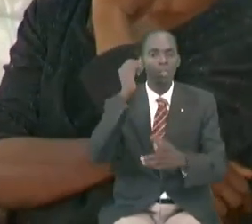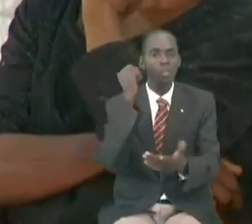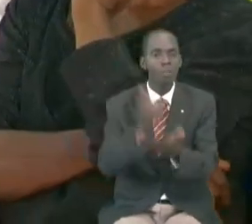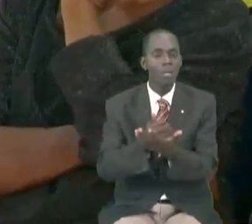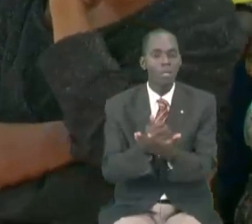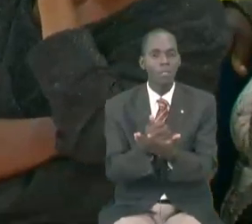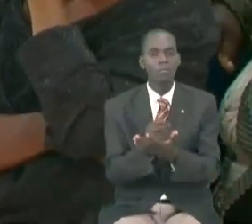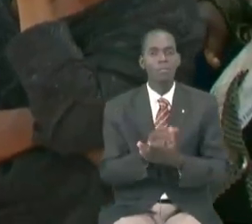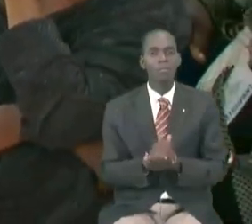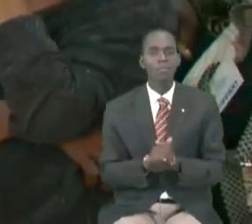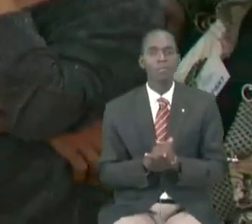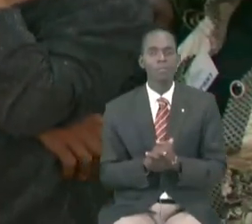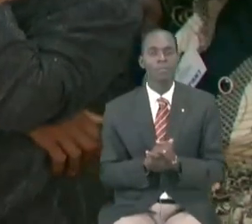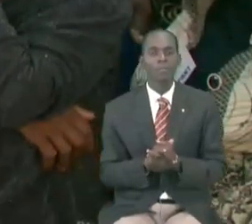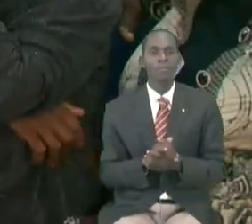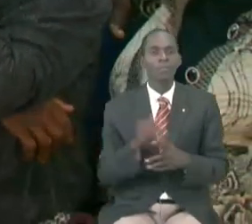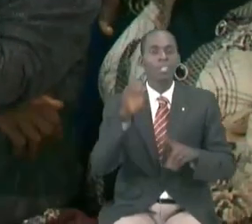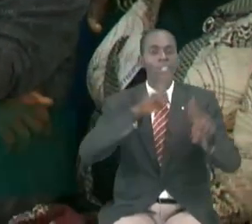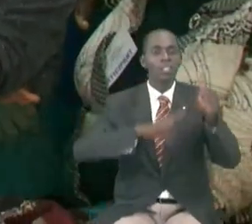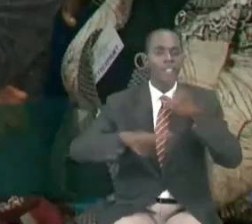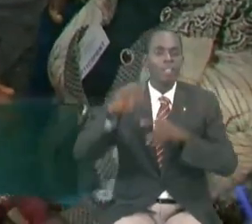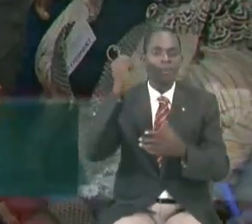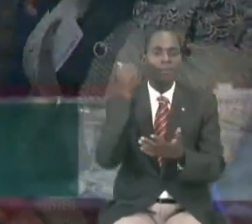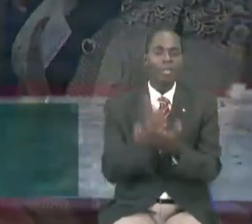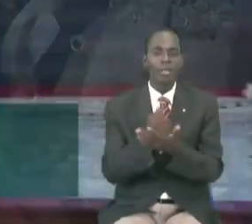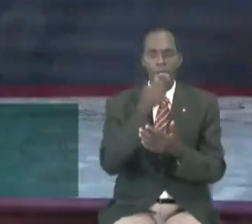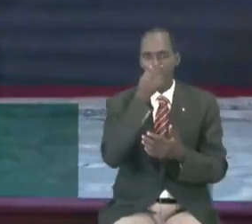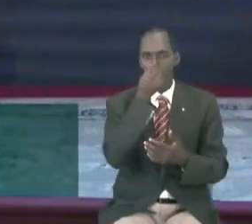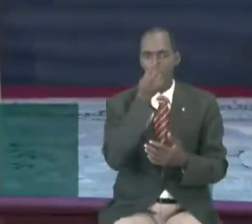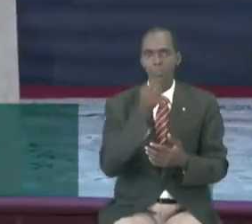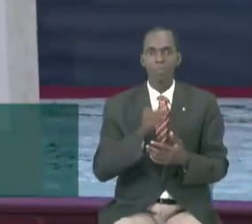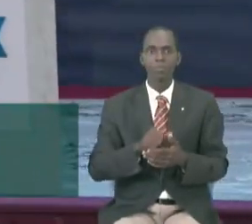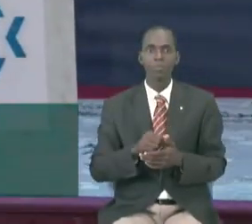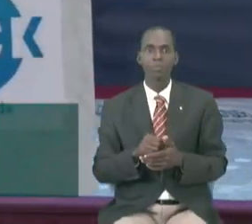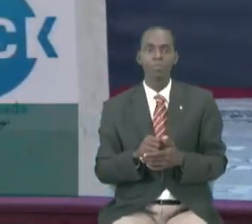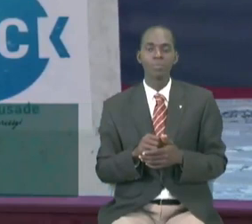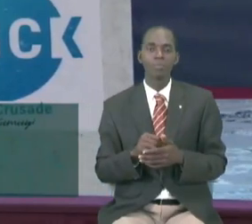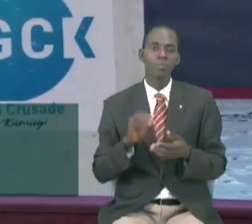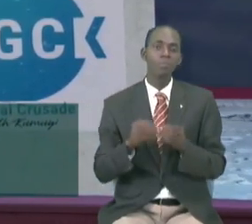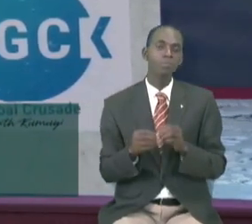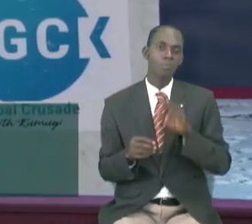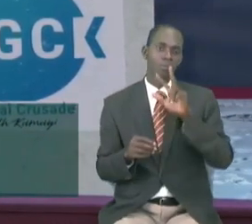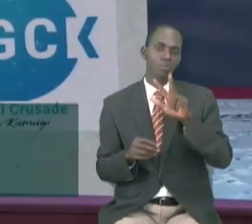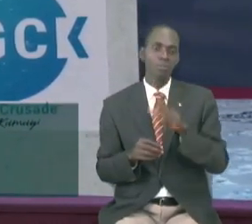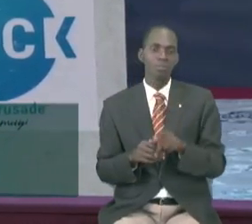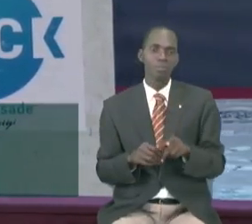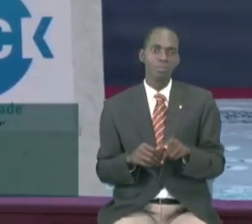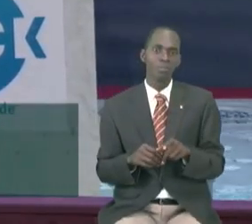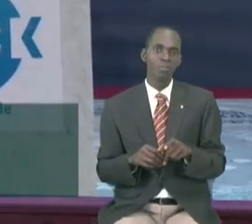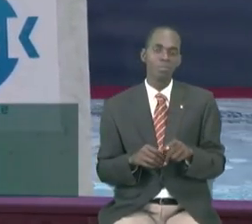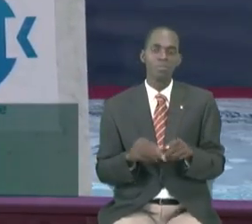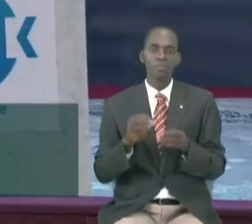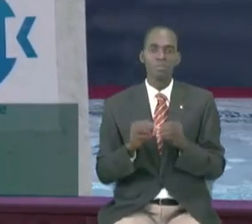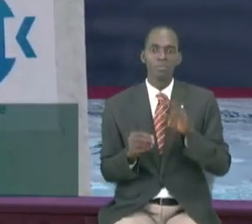Number three is praising with thanksgiving in anticipation. In anticipation of